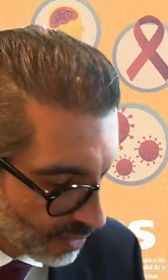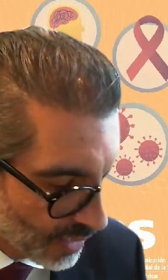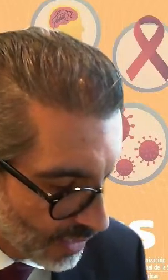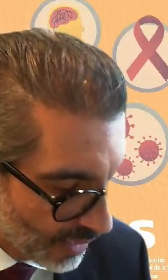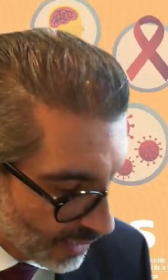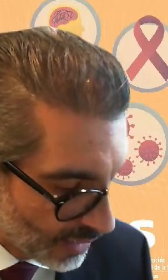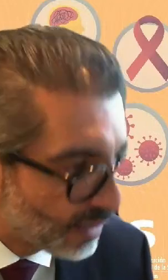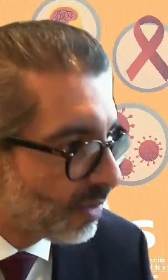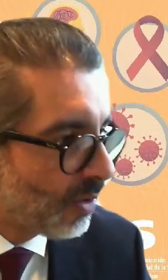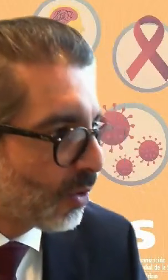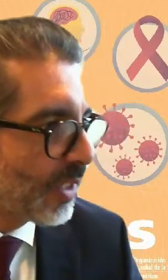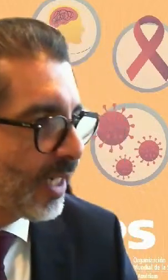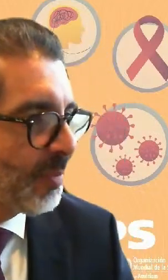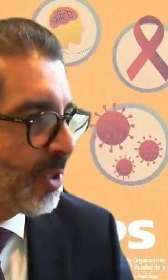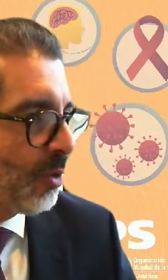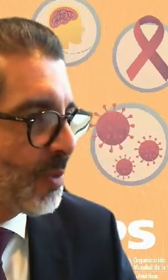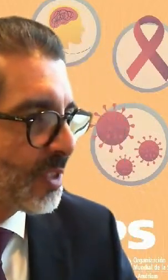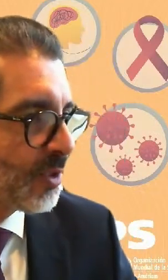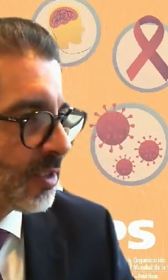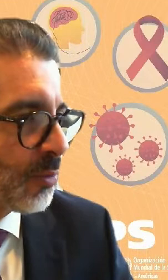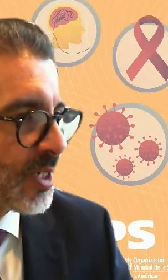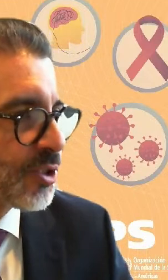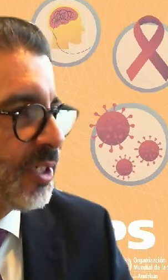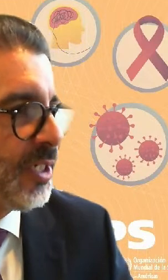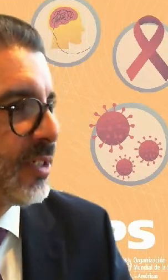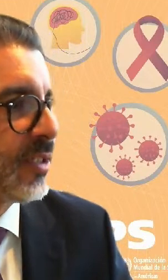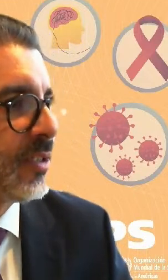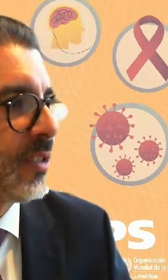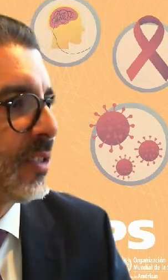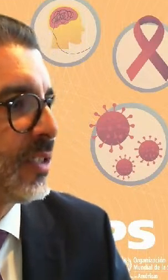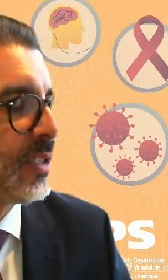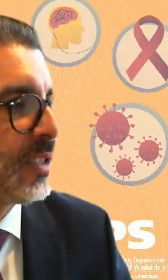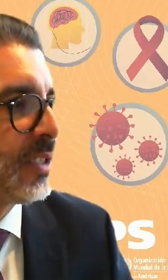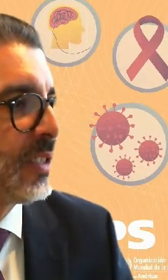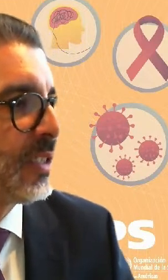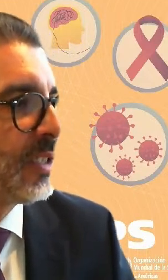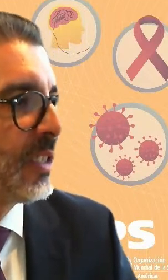There is okay, let me go with another question here